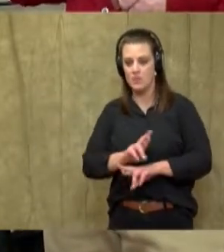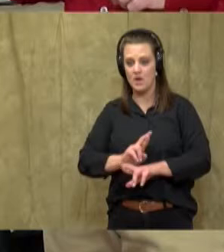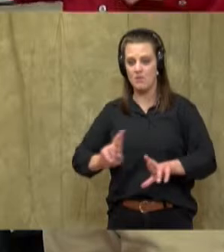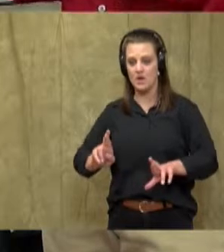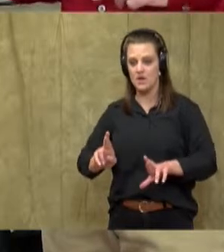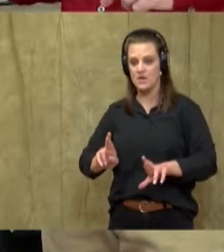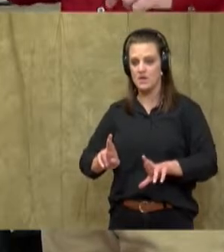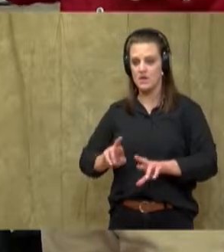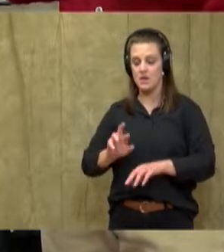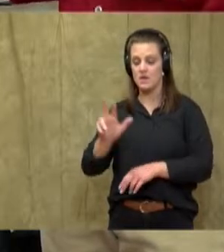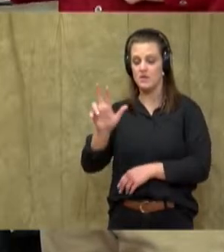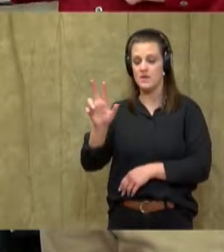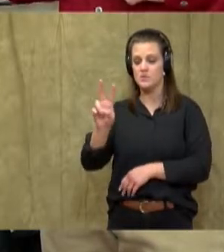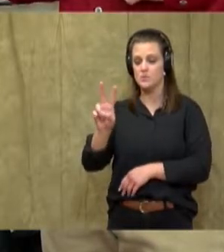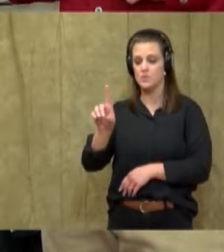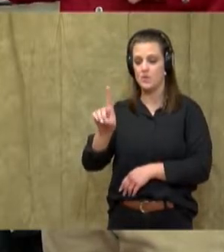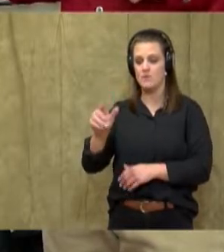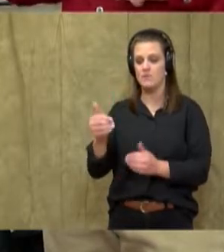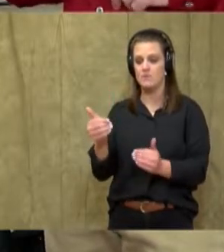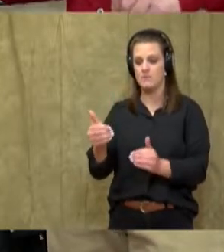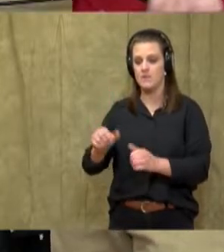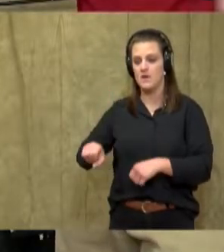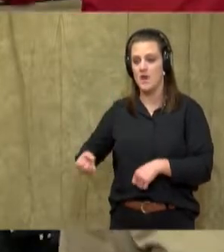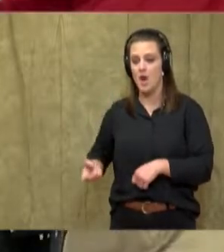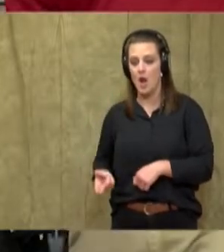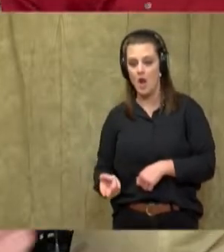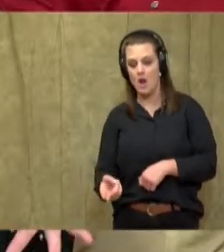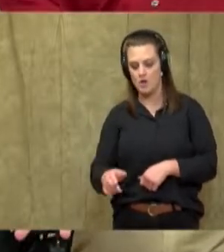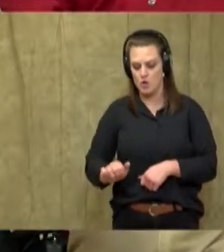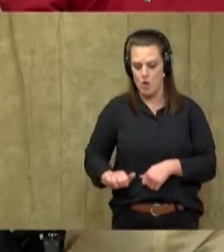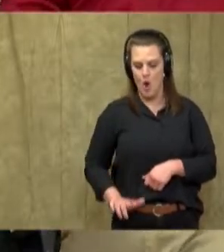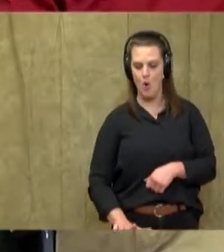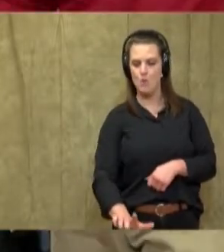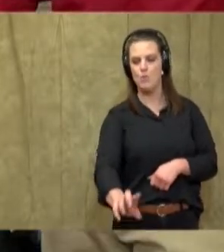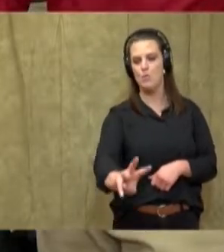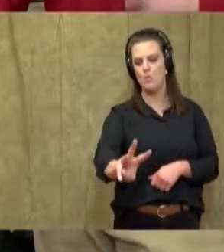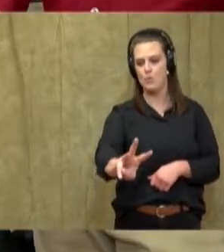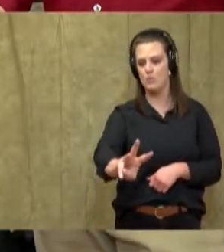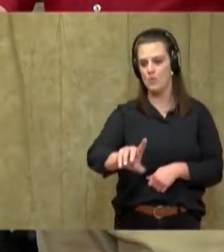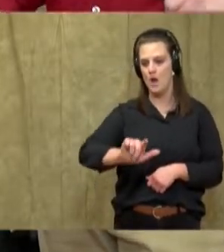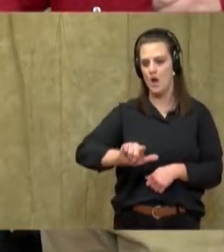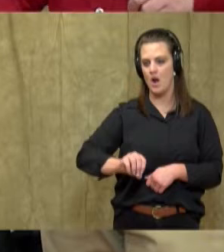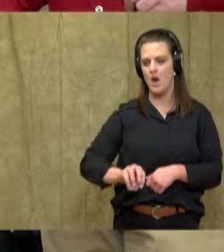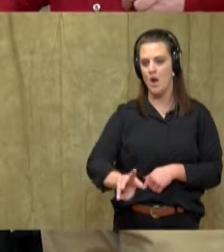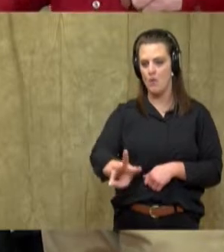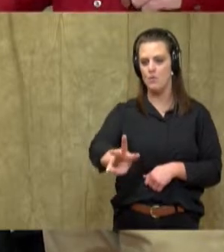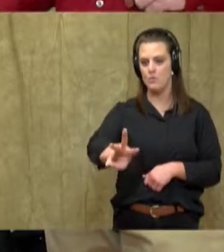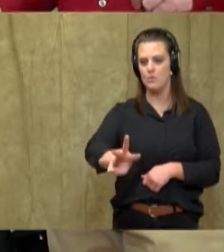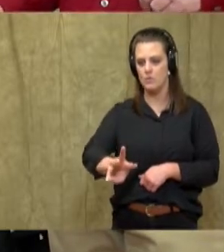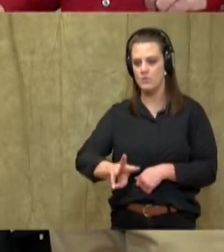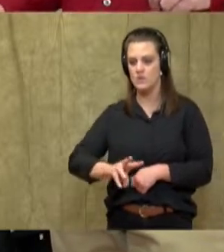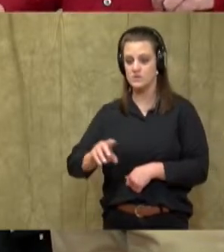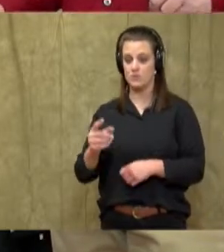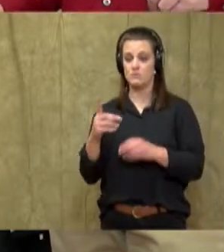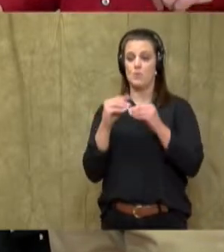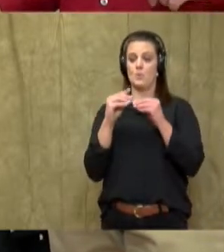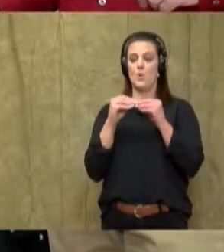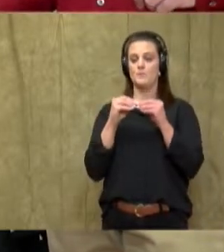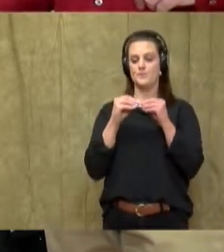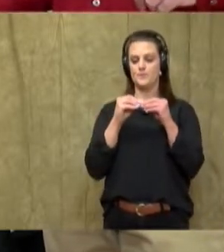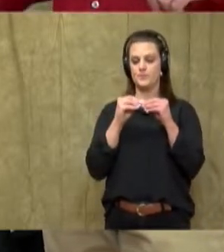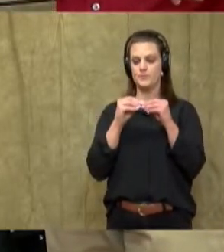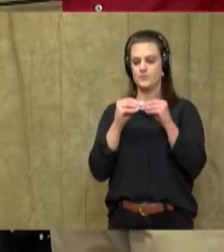pitcher. 3, 2, 1, low. One more. 3,